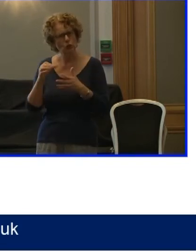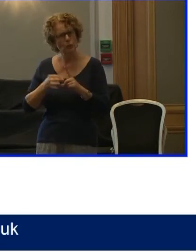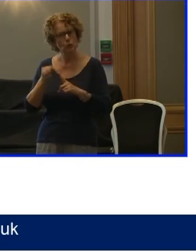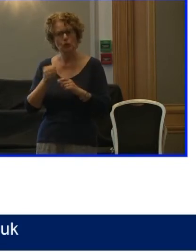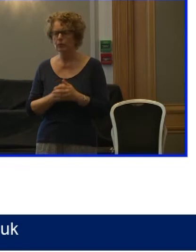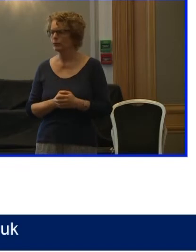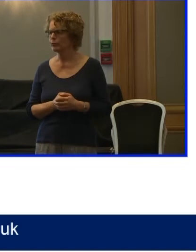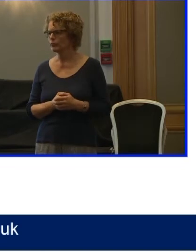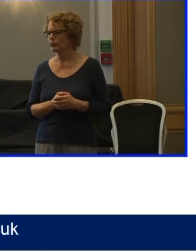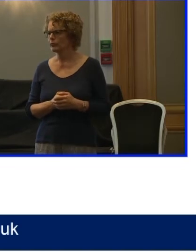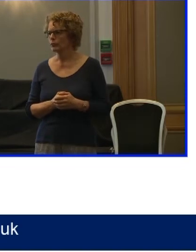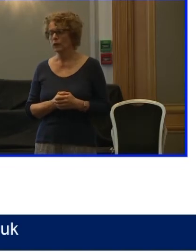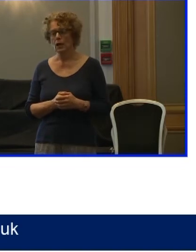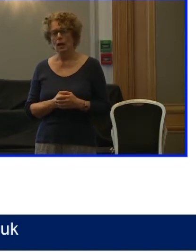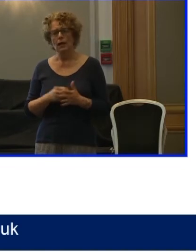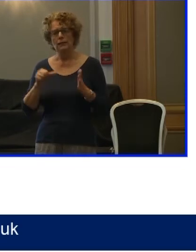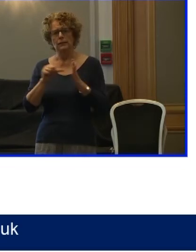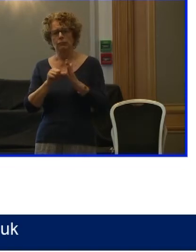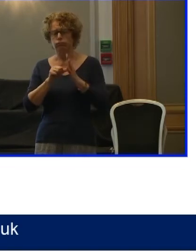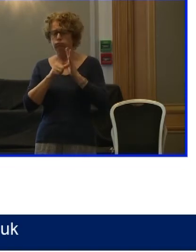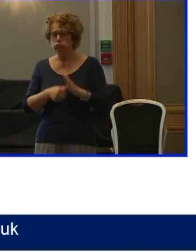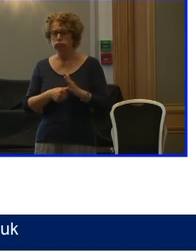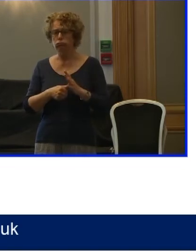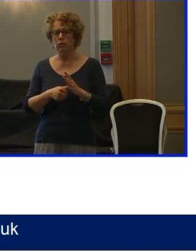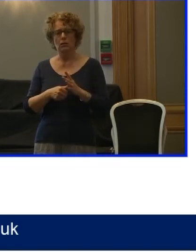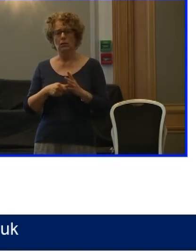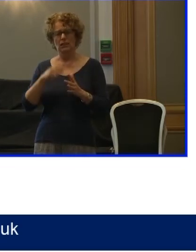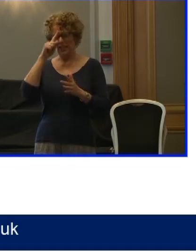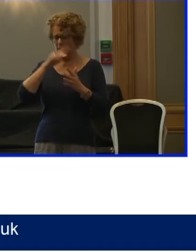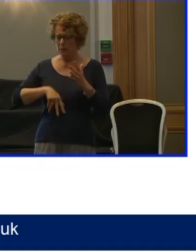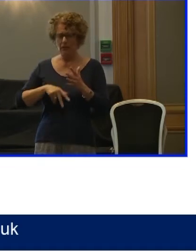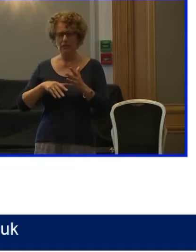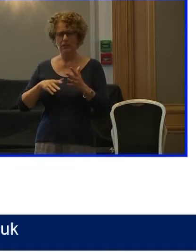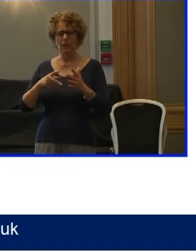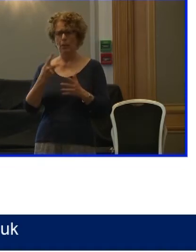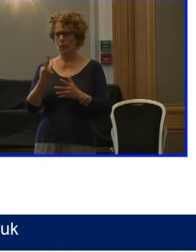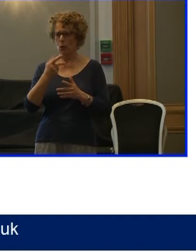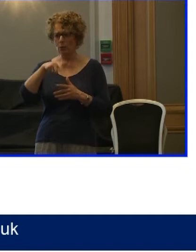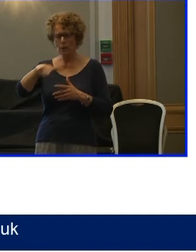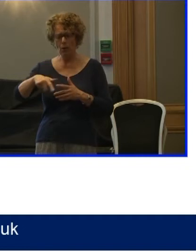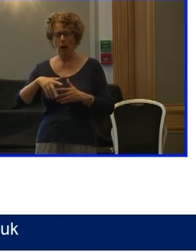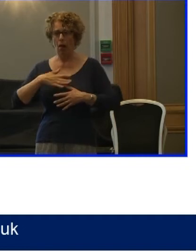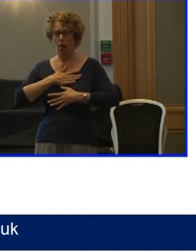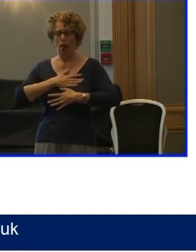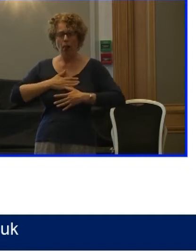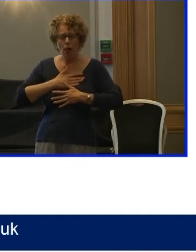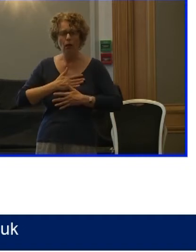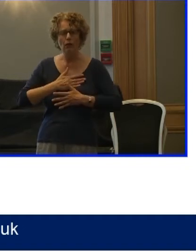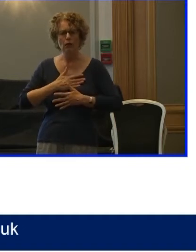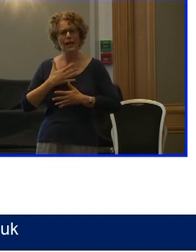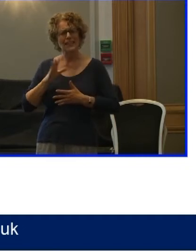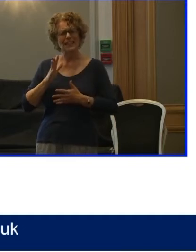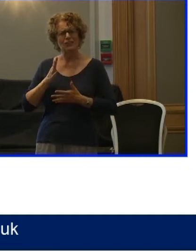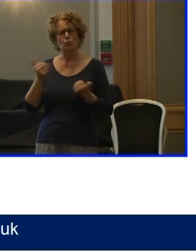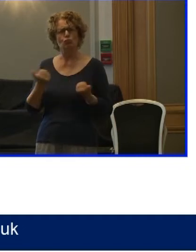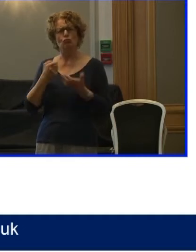it so difficult is that the experience is totally overwhelming for both parties, and having a solid referral to make can be helpful not